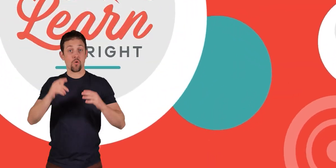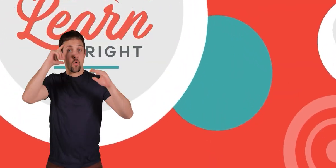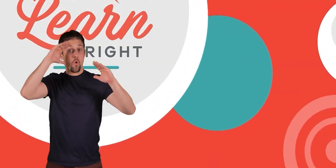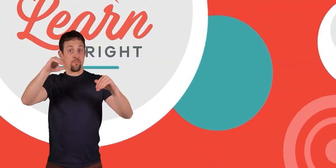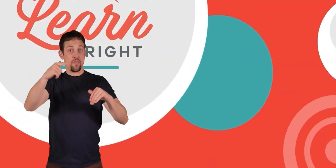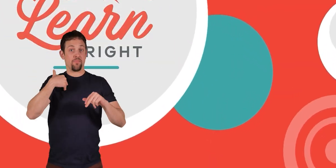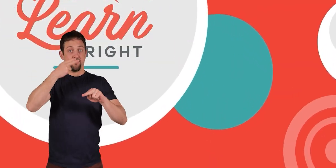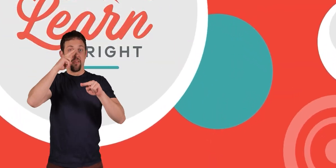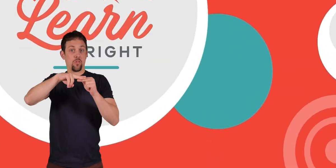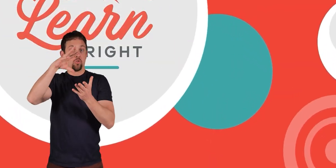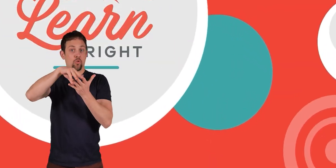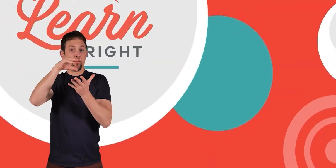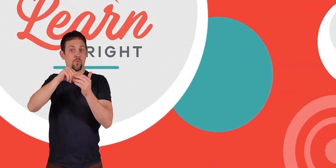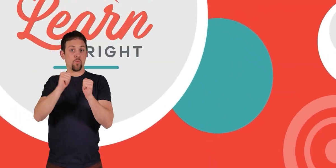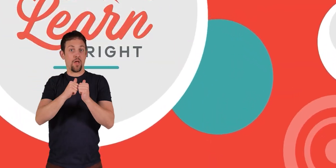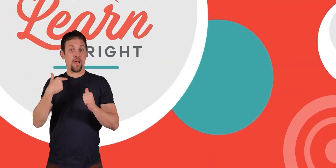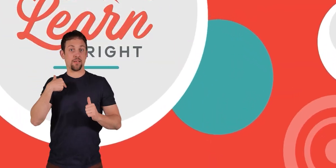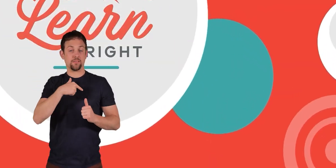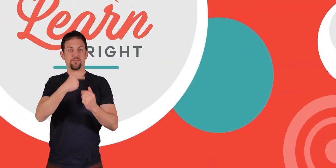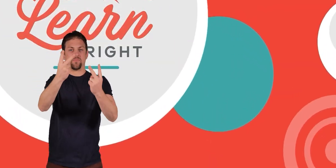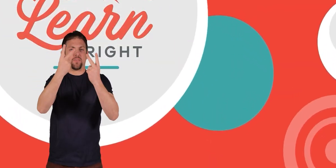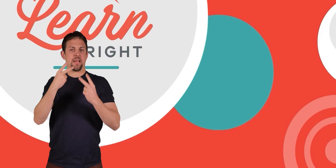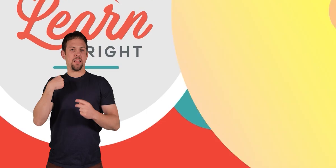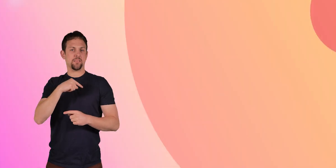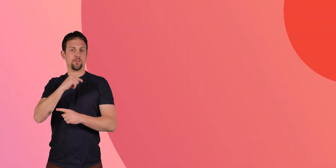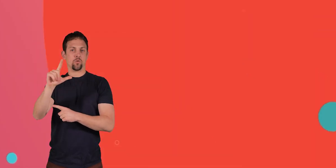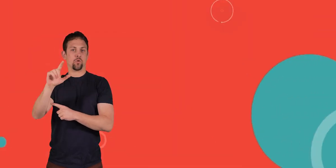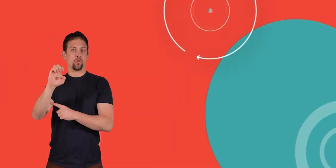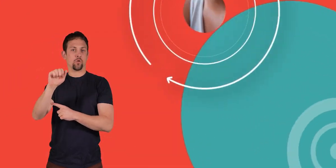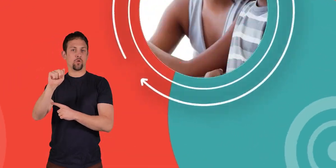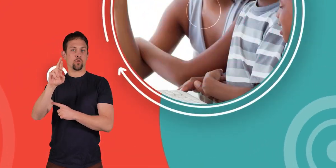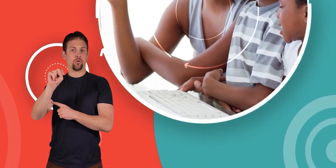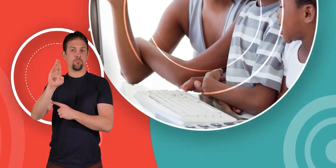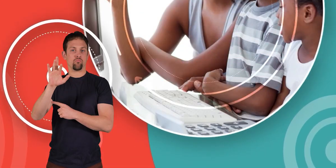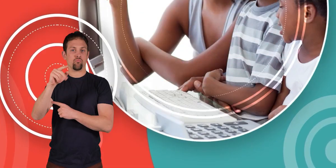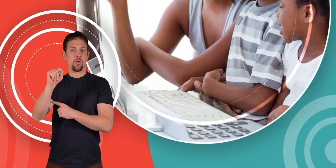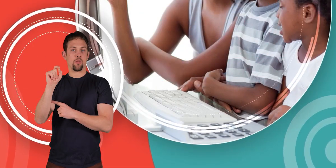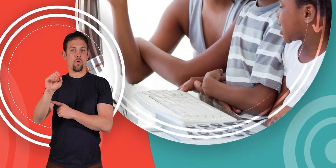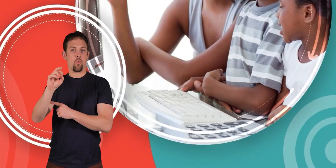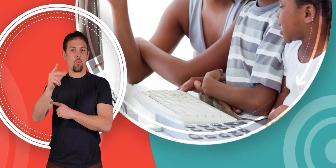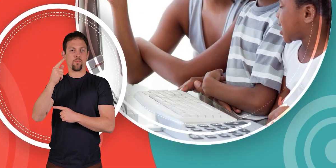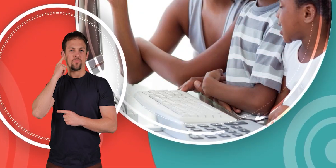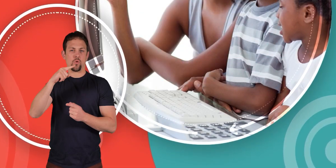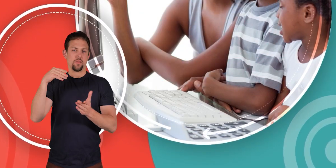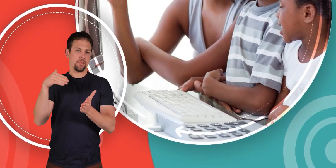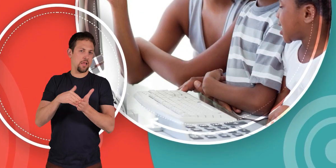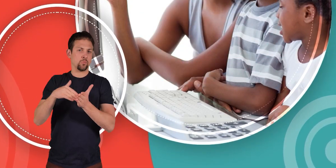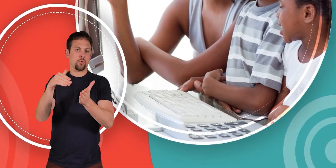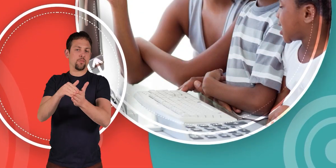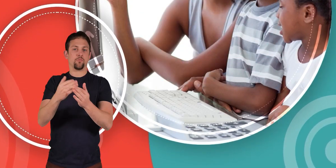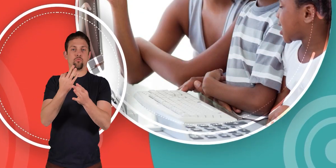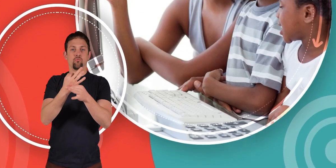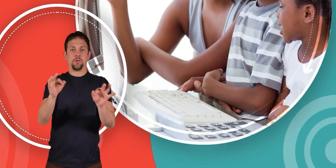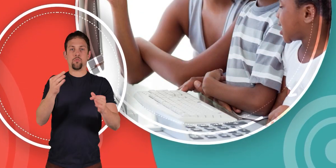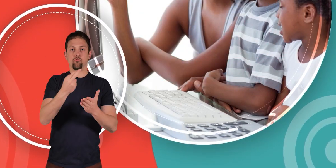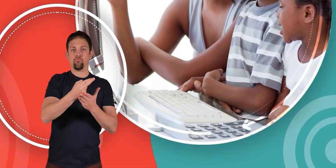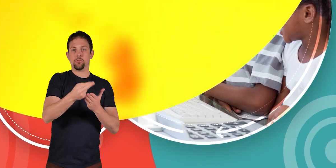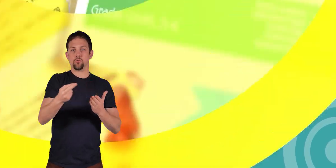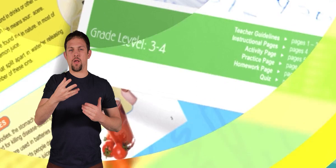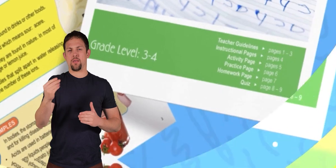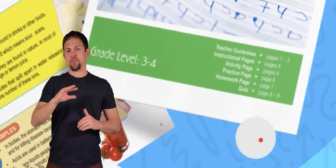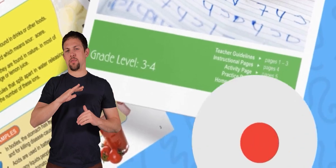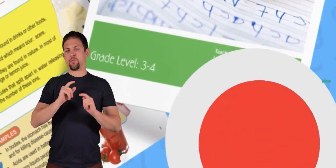Hope you had fun learning with us. Visit us at learnbright.org for thousands of free